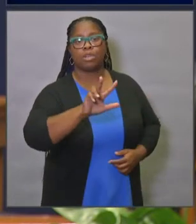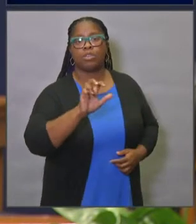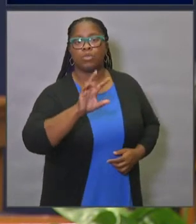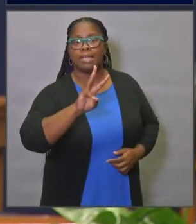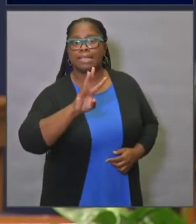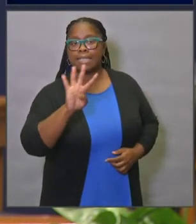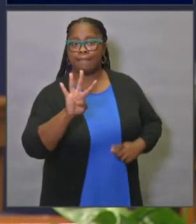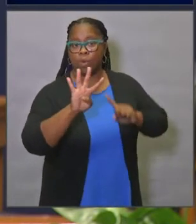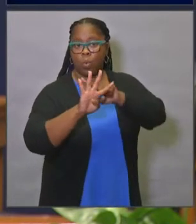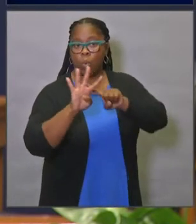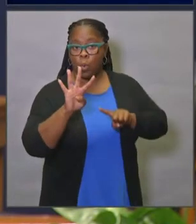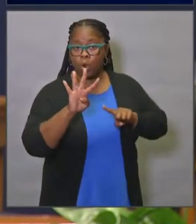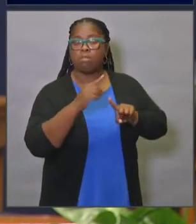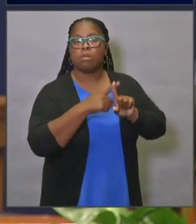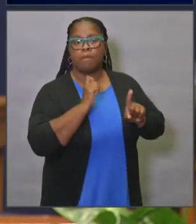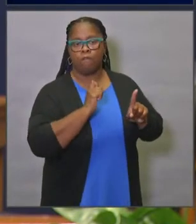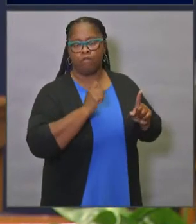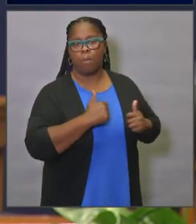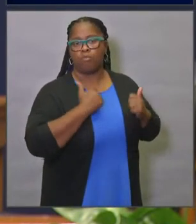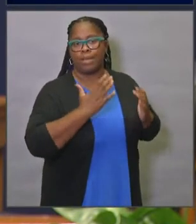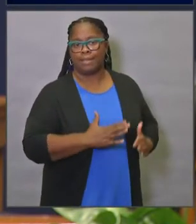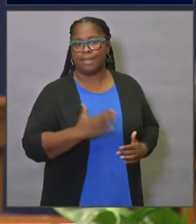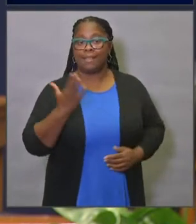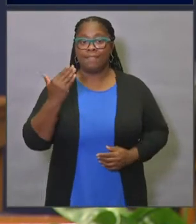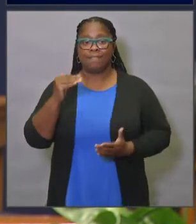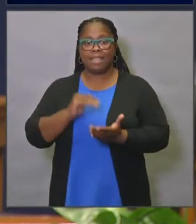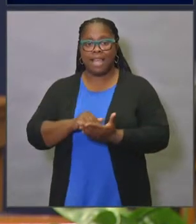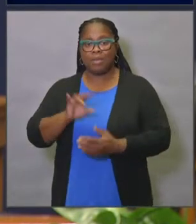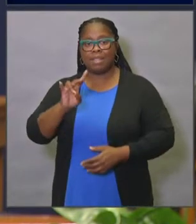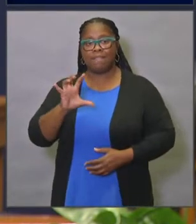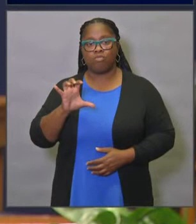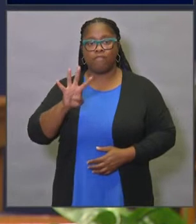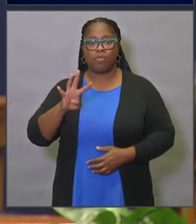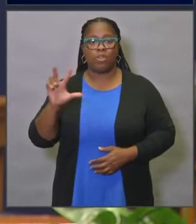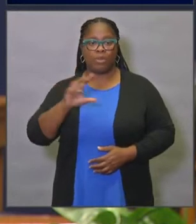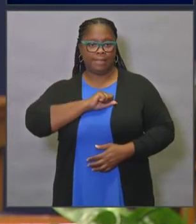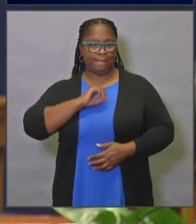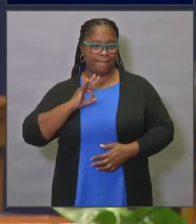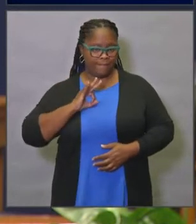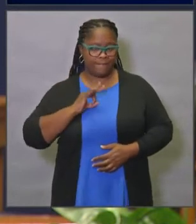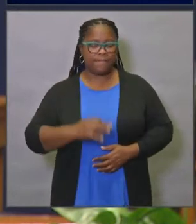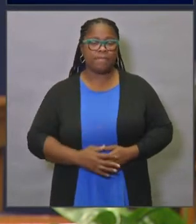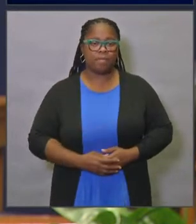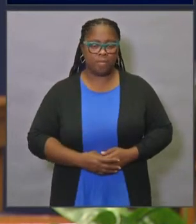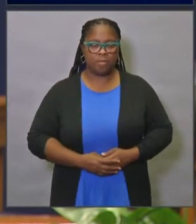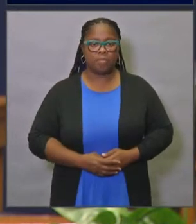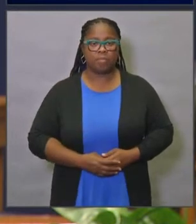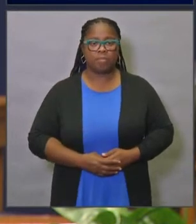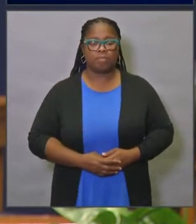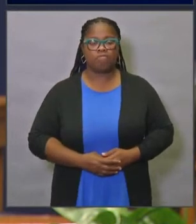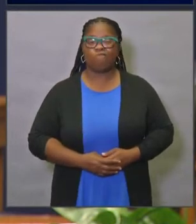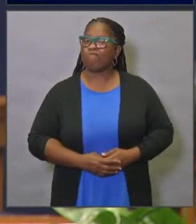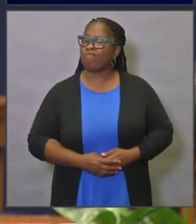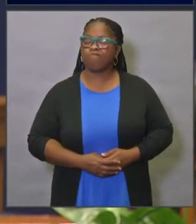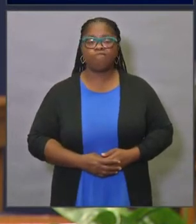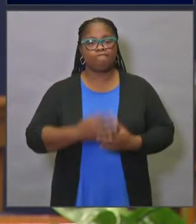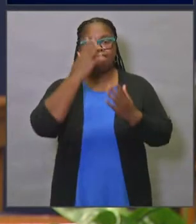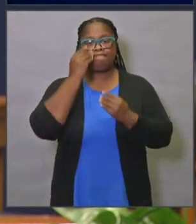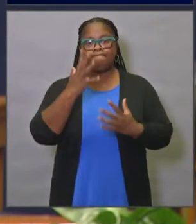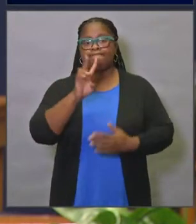16,364 of these confirmed cases are residents, and 15,743 are staff. We are sad to report